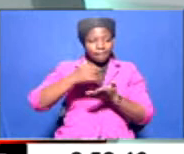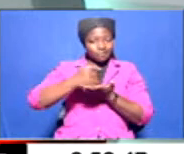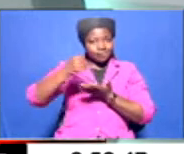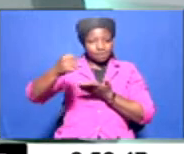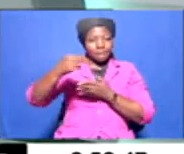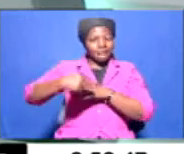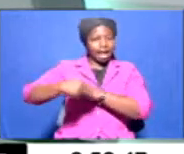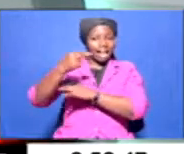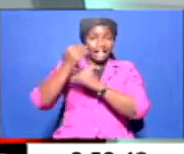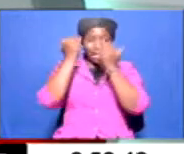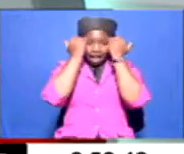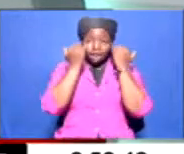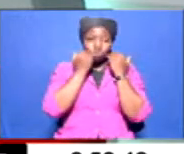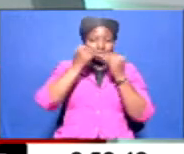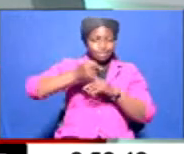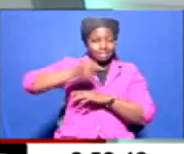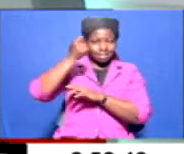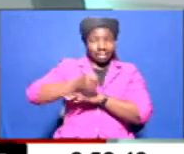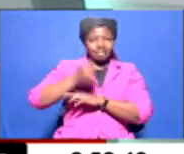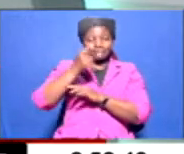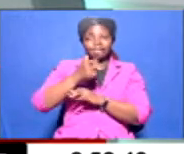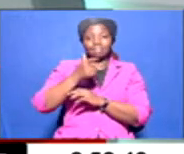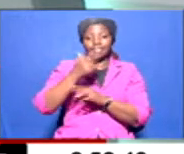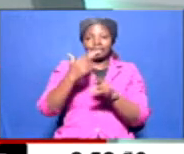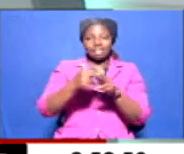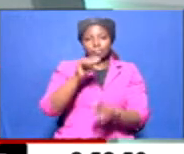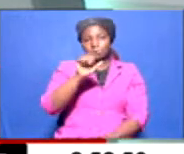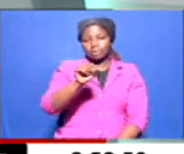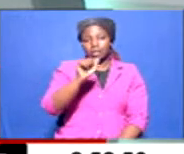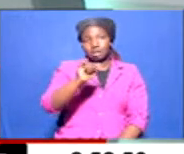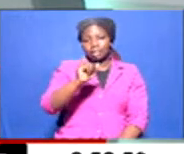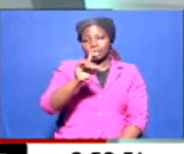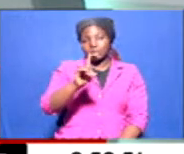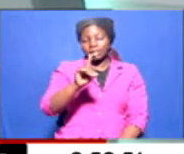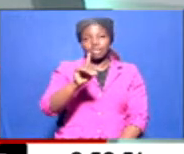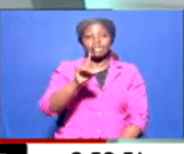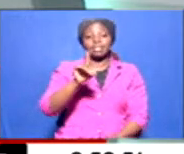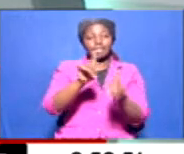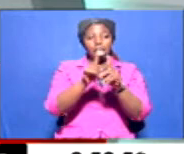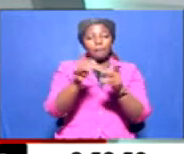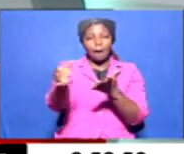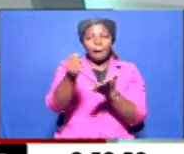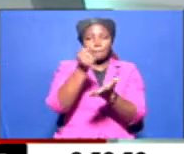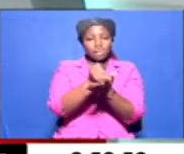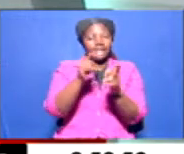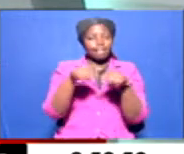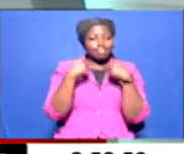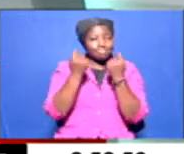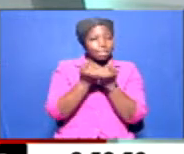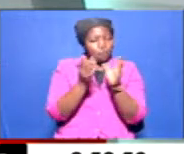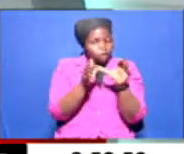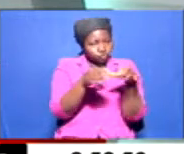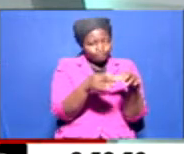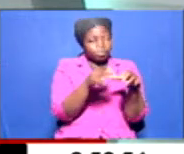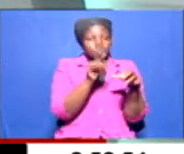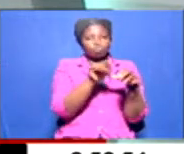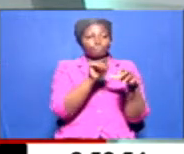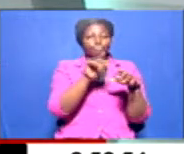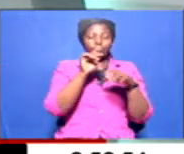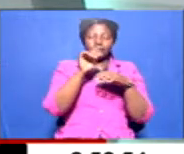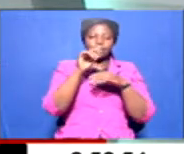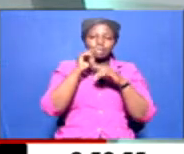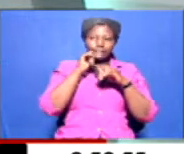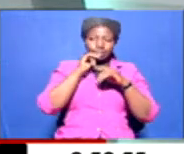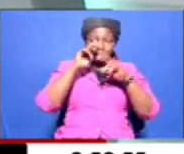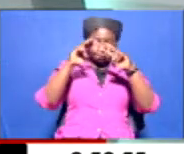Court Judge Said Juma Chitembwa and appointed a tribunal to investigate him. The tribunal will be chaired